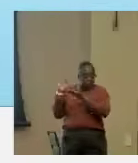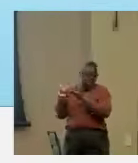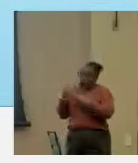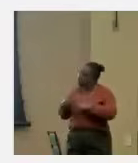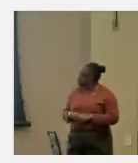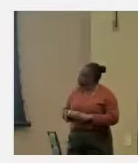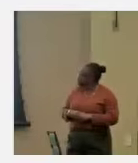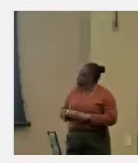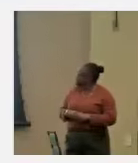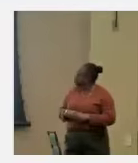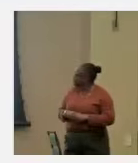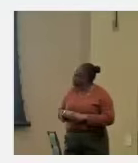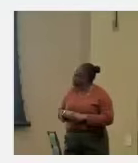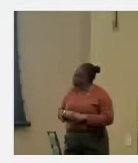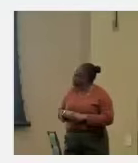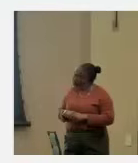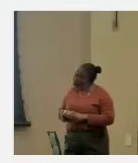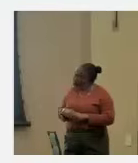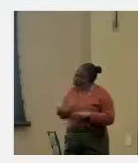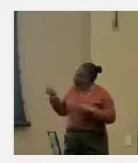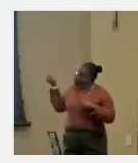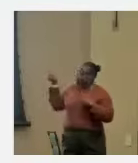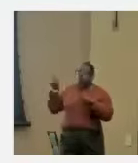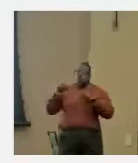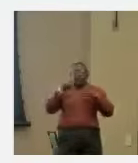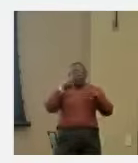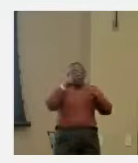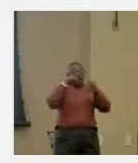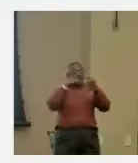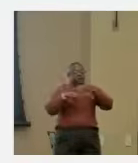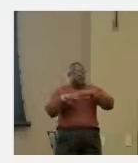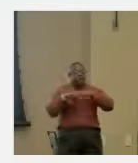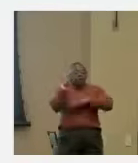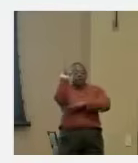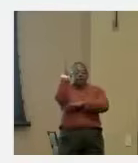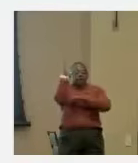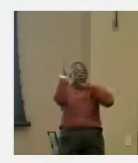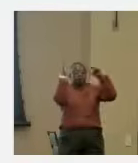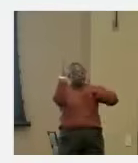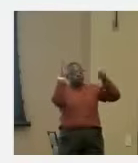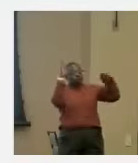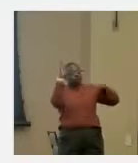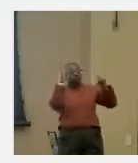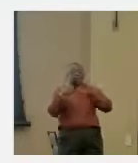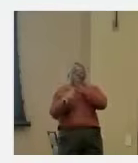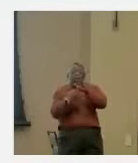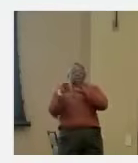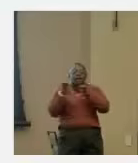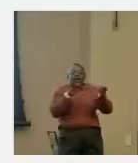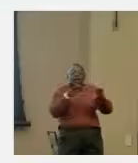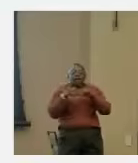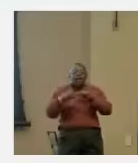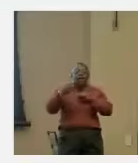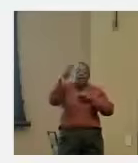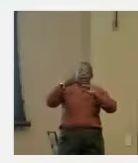Oops, let me go back. This shows you the measure of this lupus disease activity index. As I mentioned, high